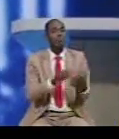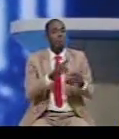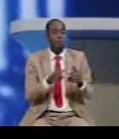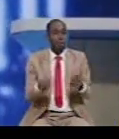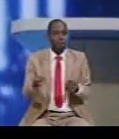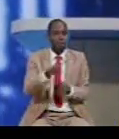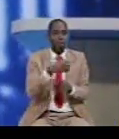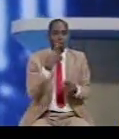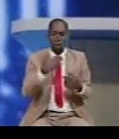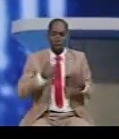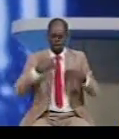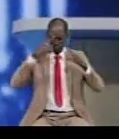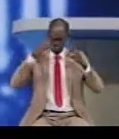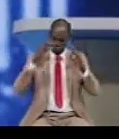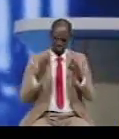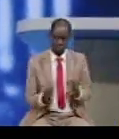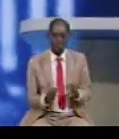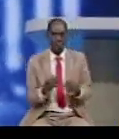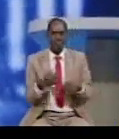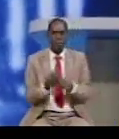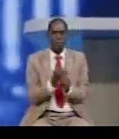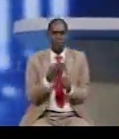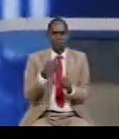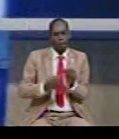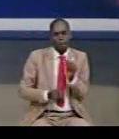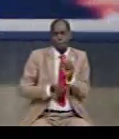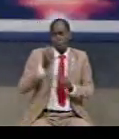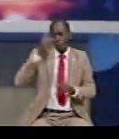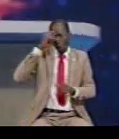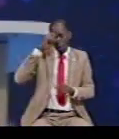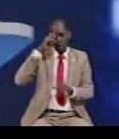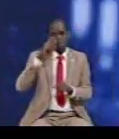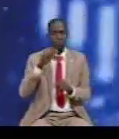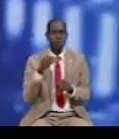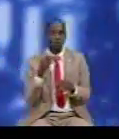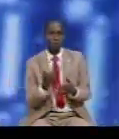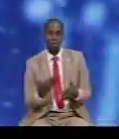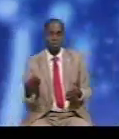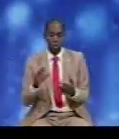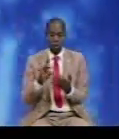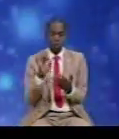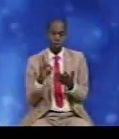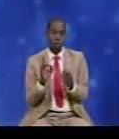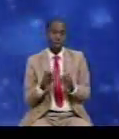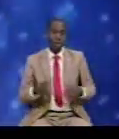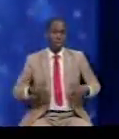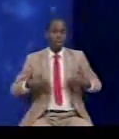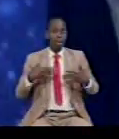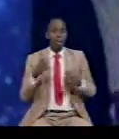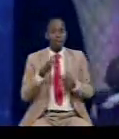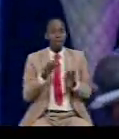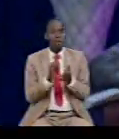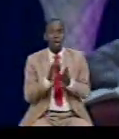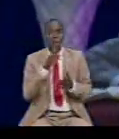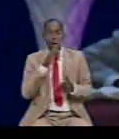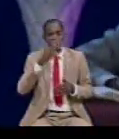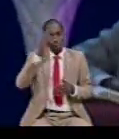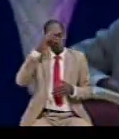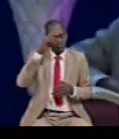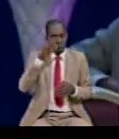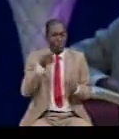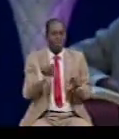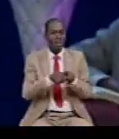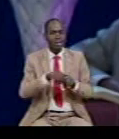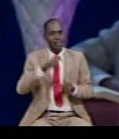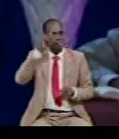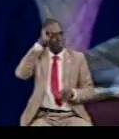choice, the wisest choice you can make in your life. And they that be wise, Timothy, I thank God